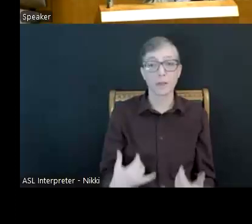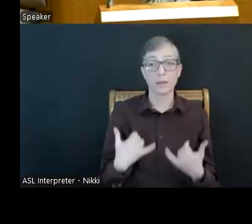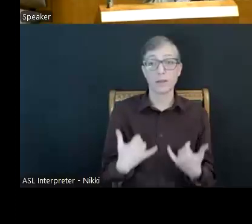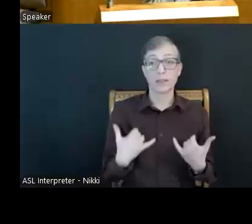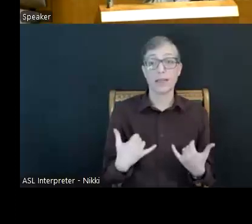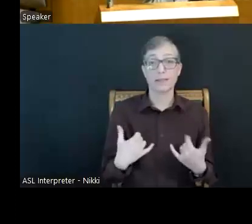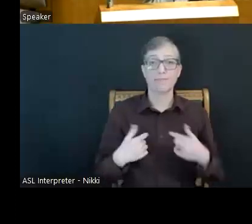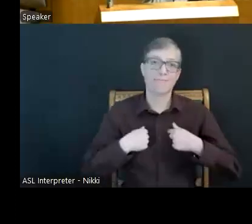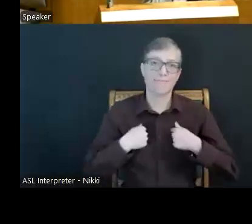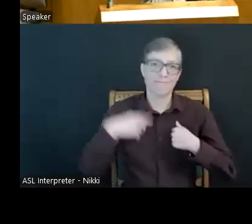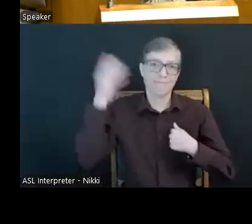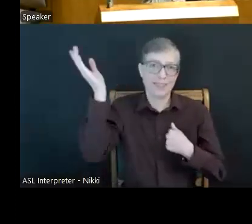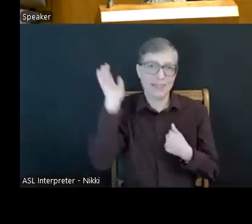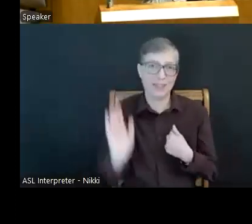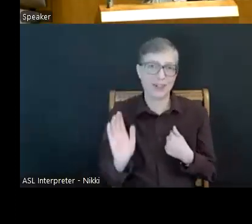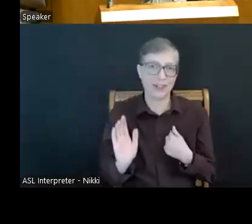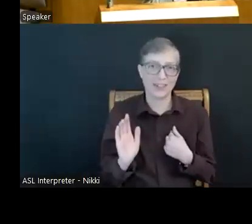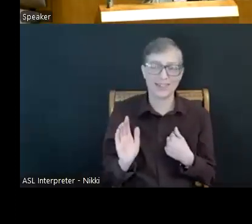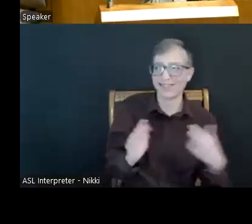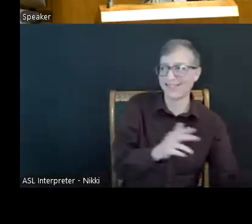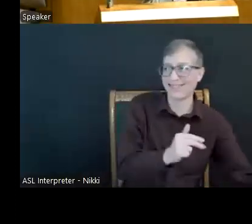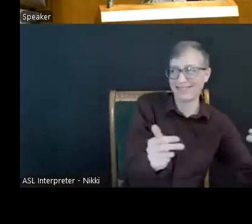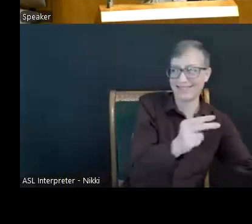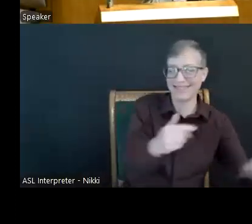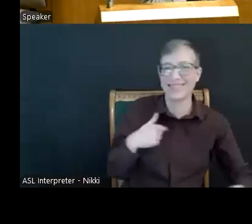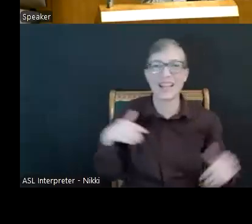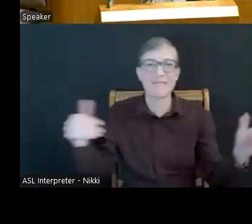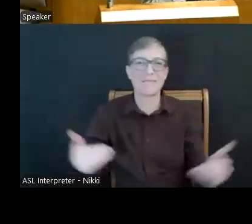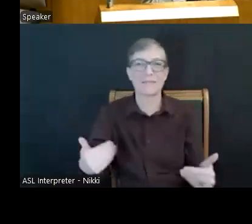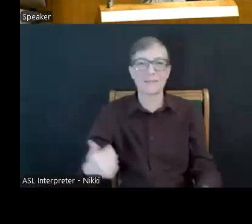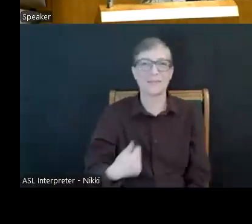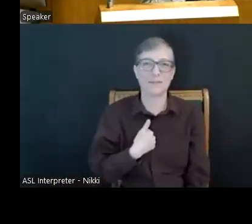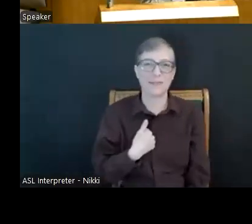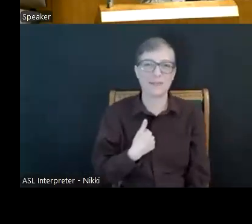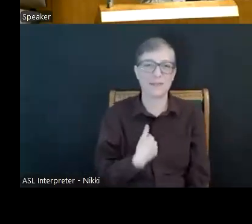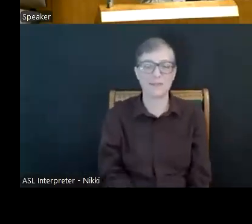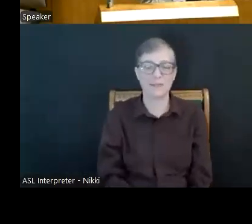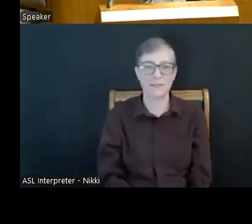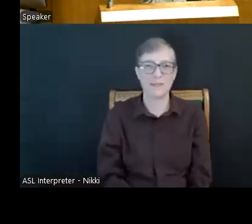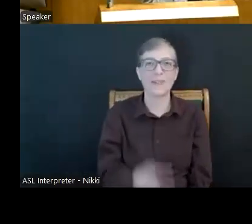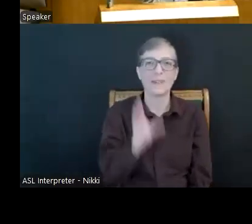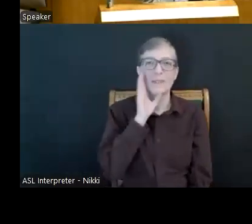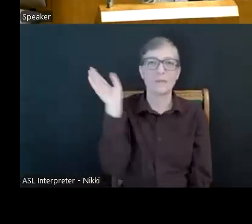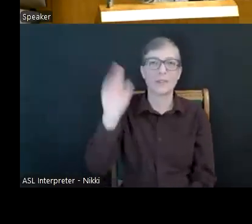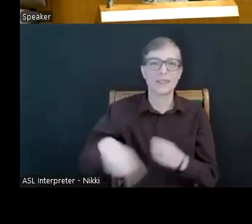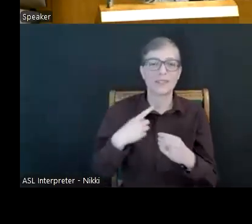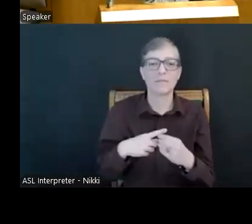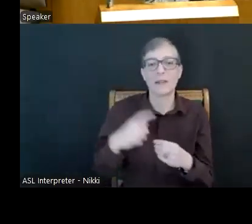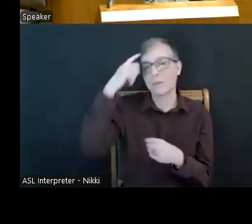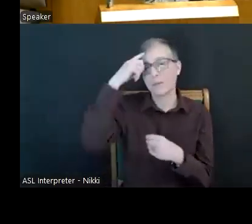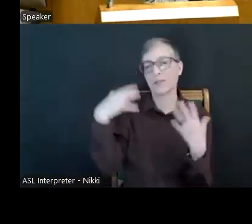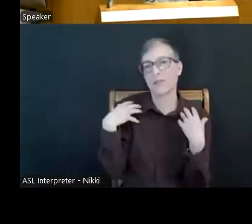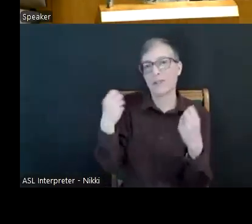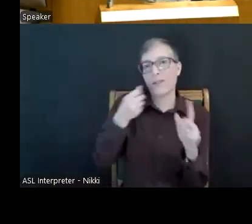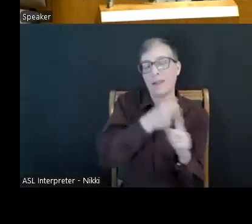the speaker. I'm introducing myself, and I'm going to speak about mental health implications of blindness and